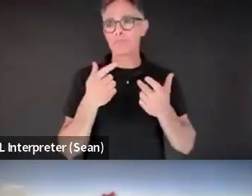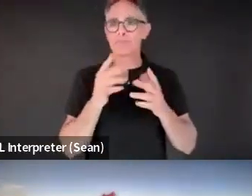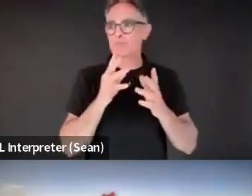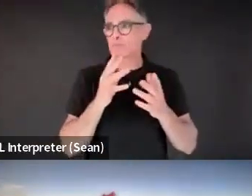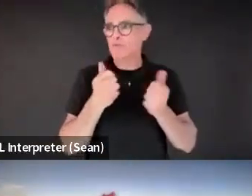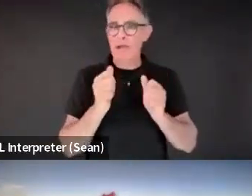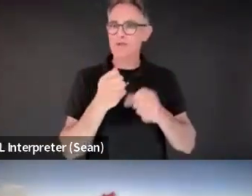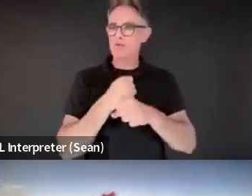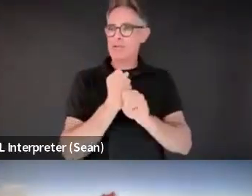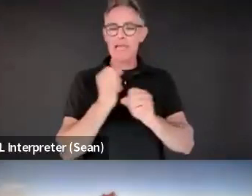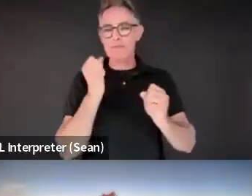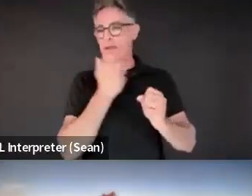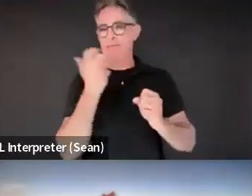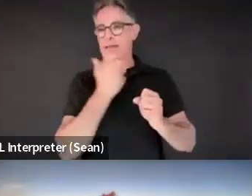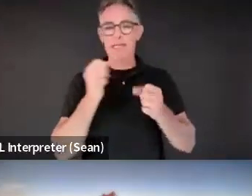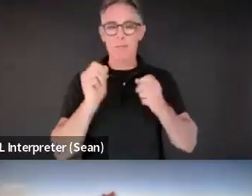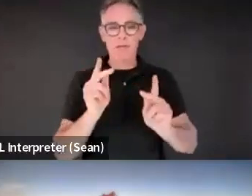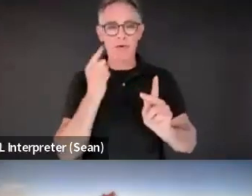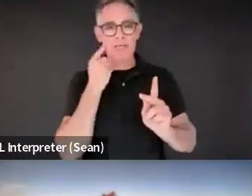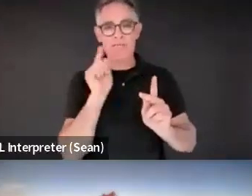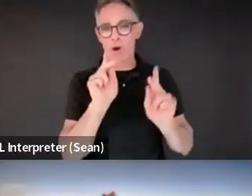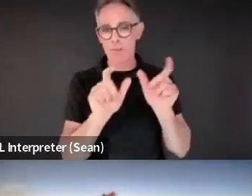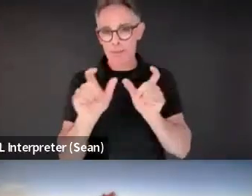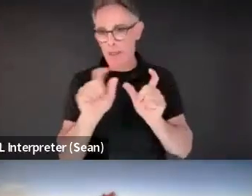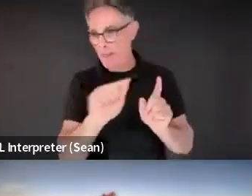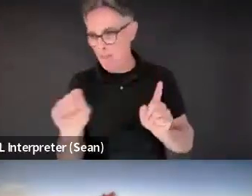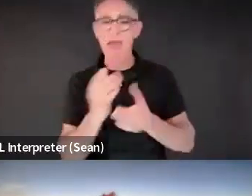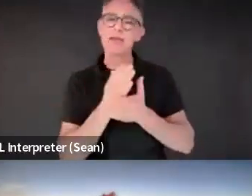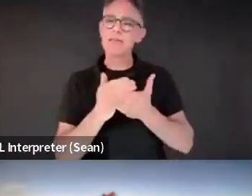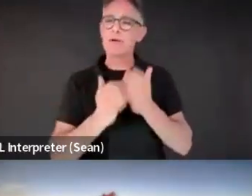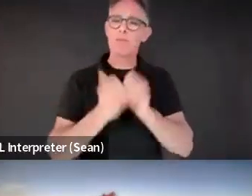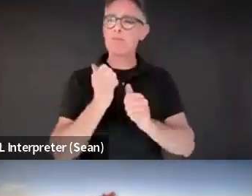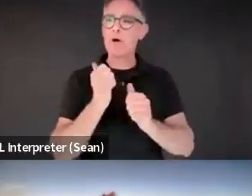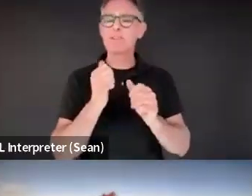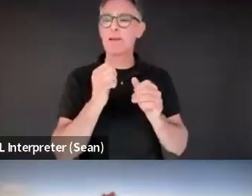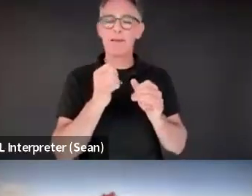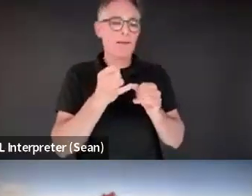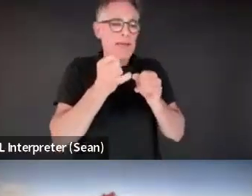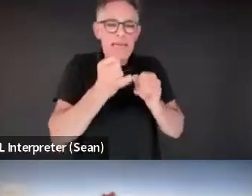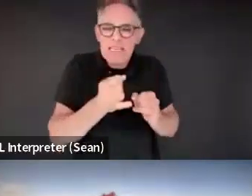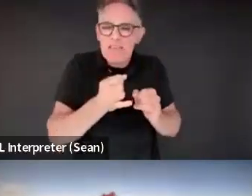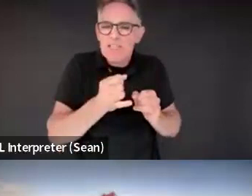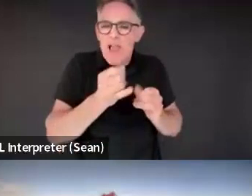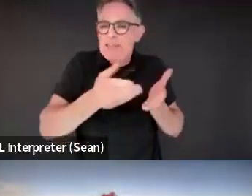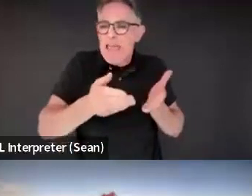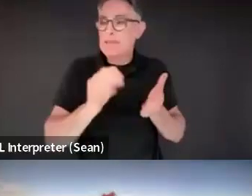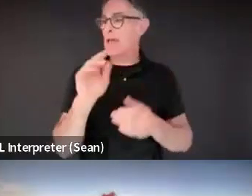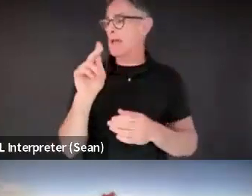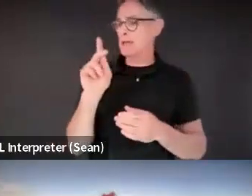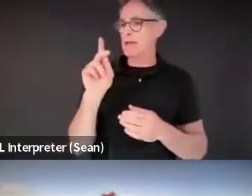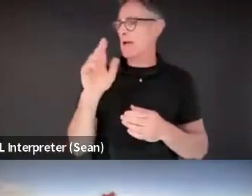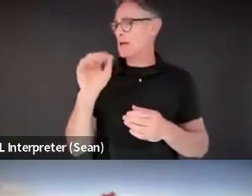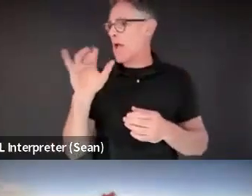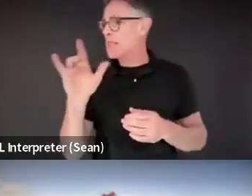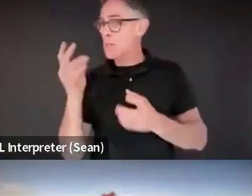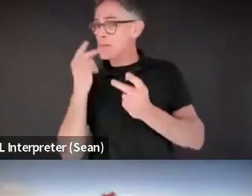people, and some of the most individualized things that Kylie wants to see you all doing and